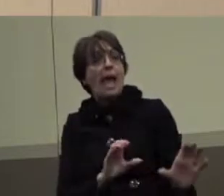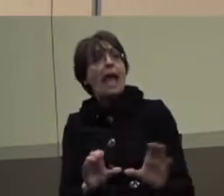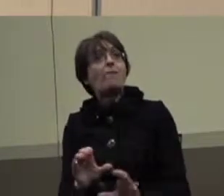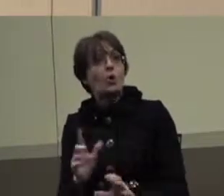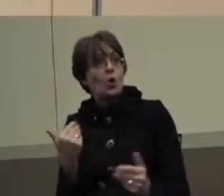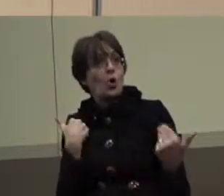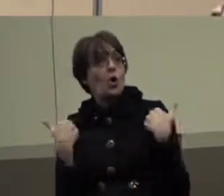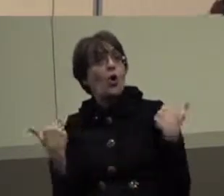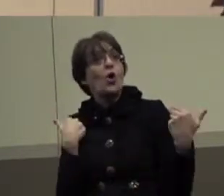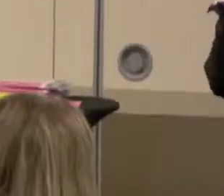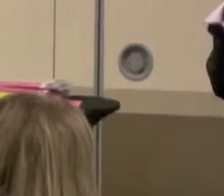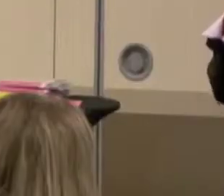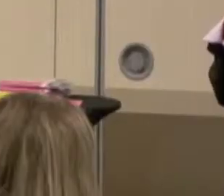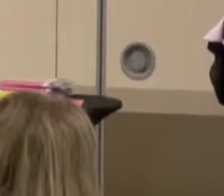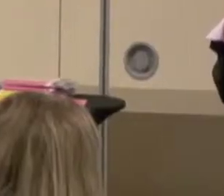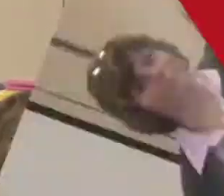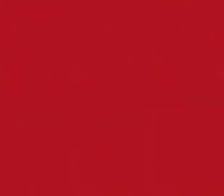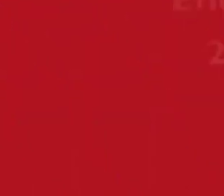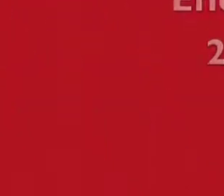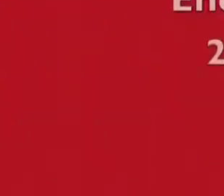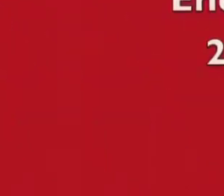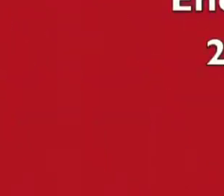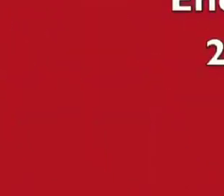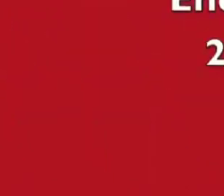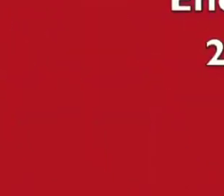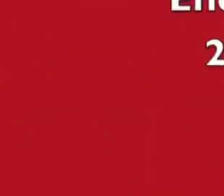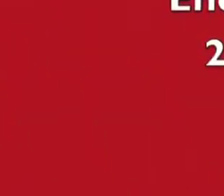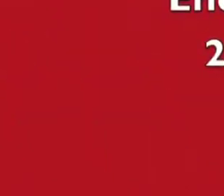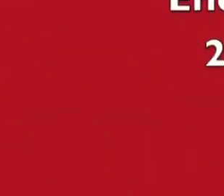Okay. It's lunchtime.